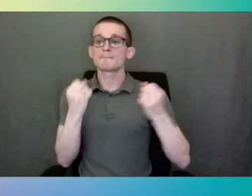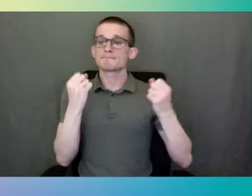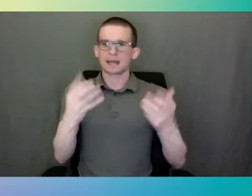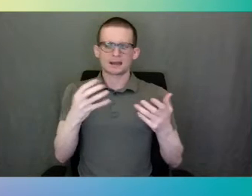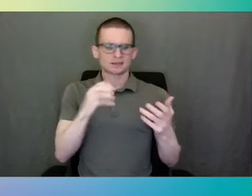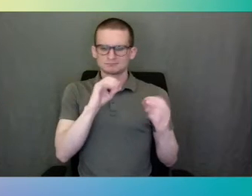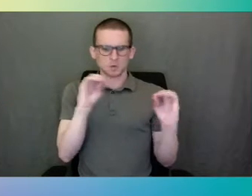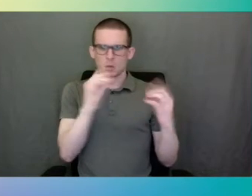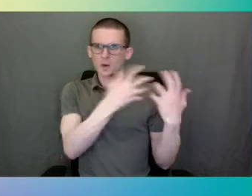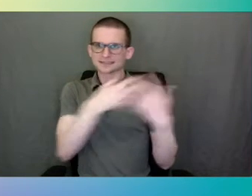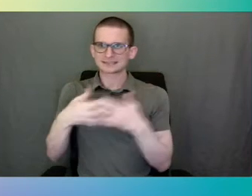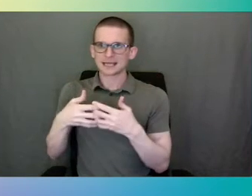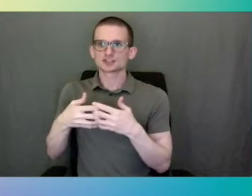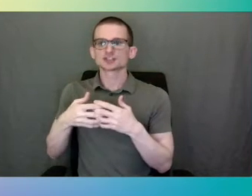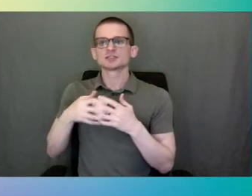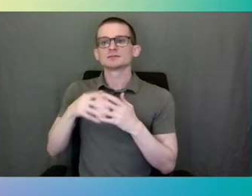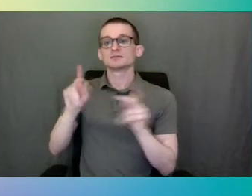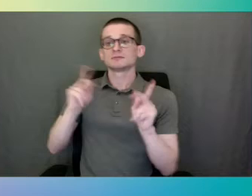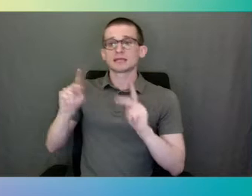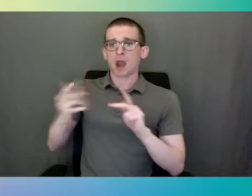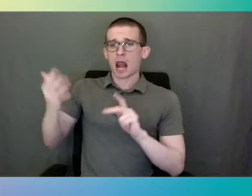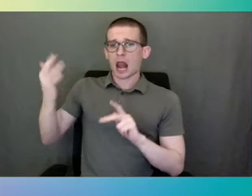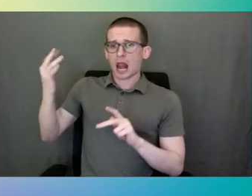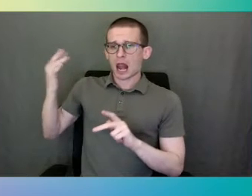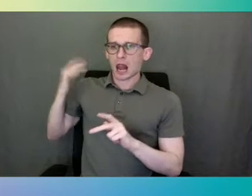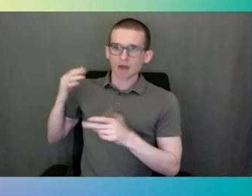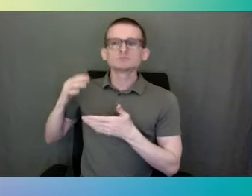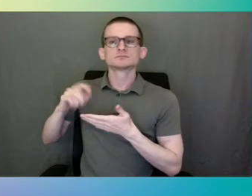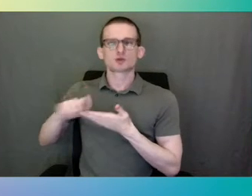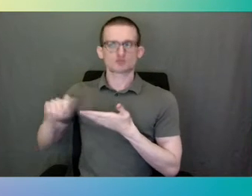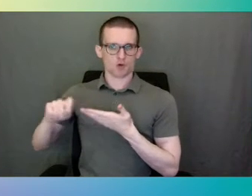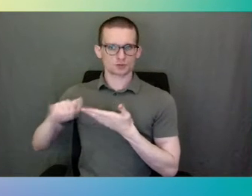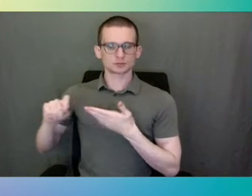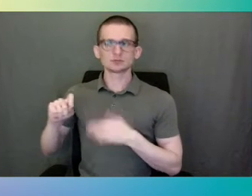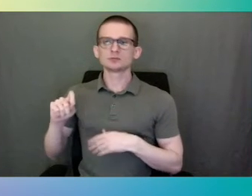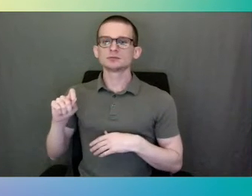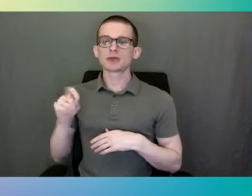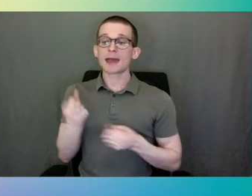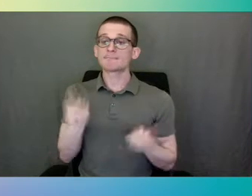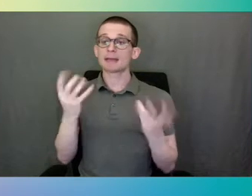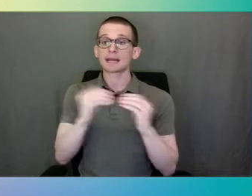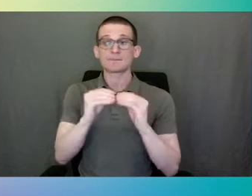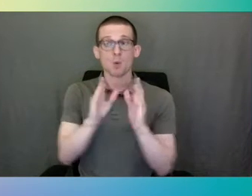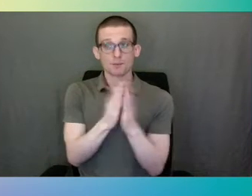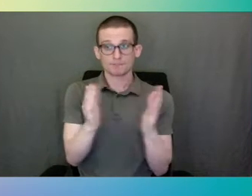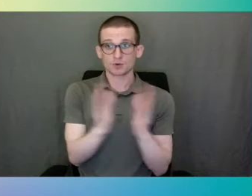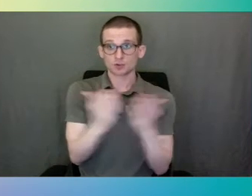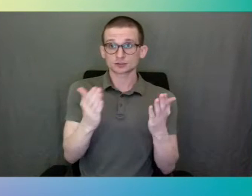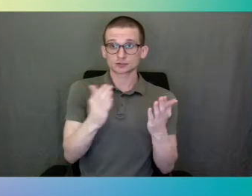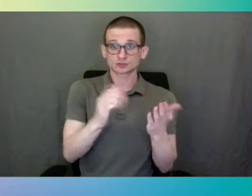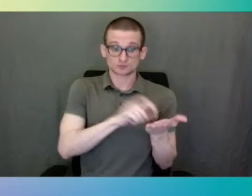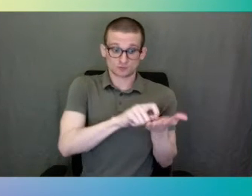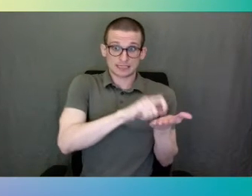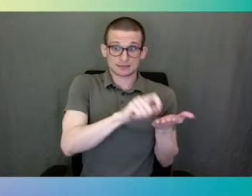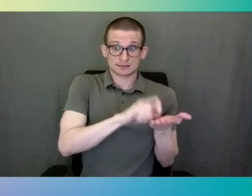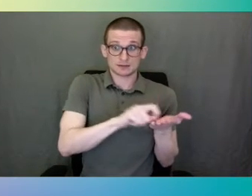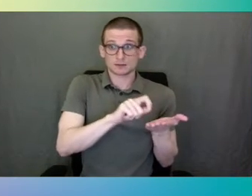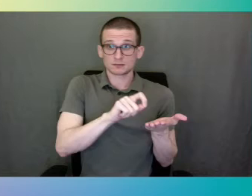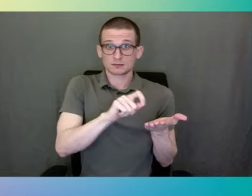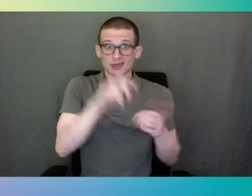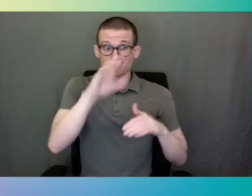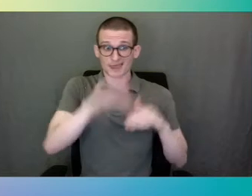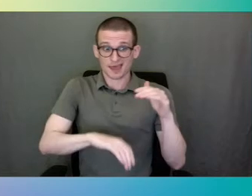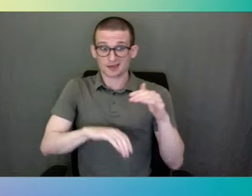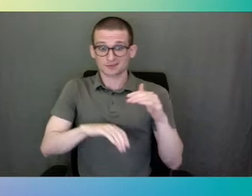people in ancient times. And there were many more books written than those which actually made it into the Bible.